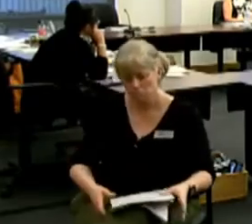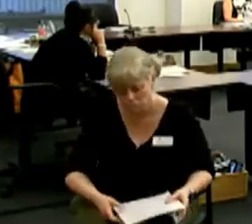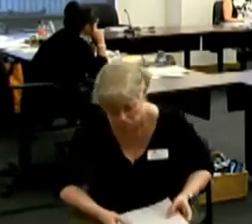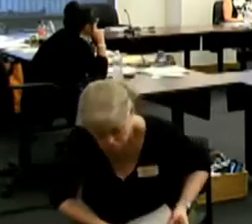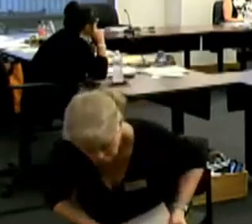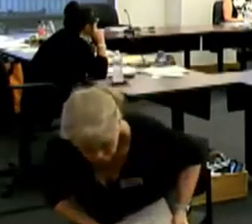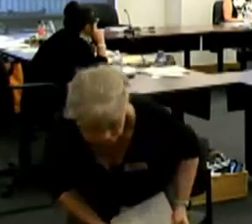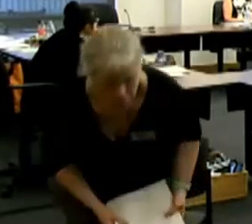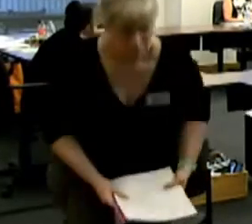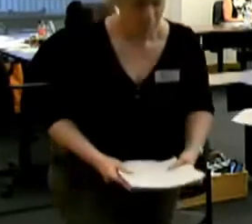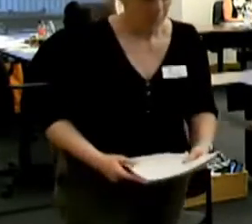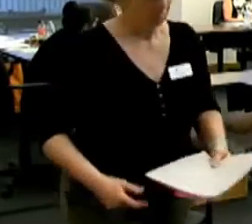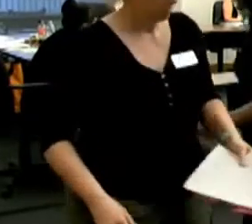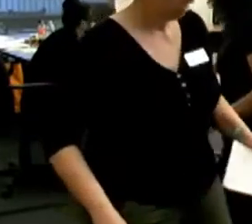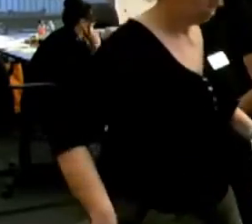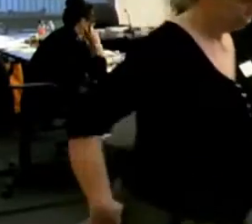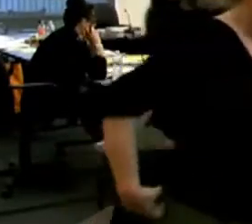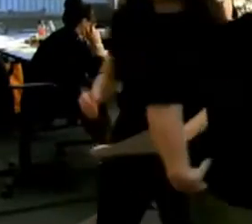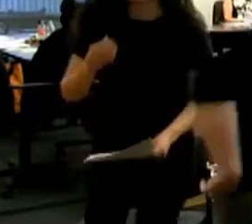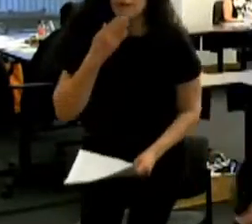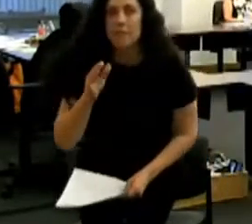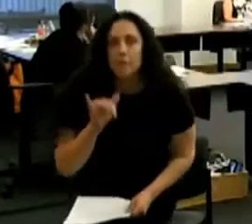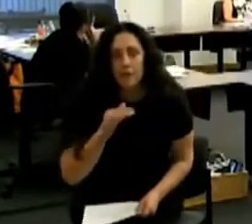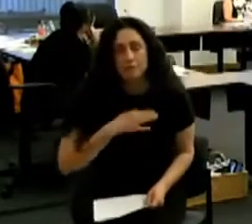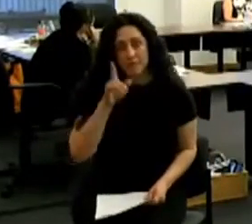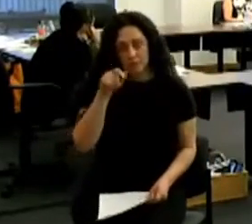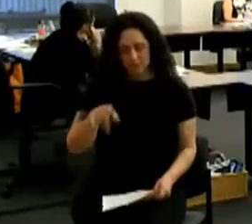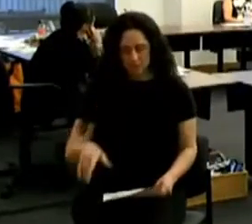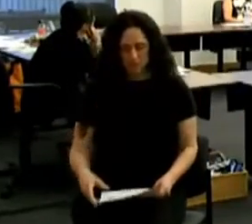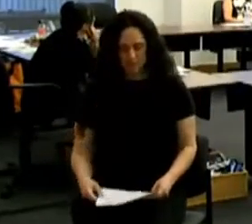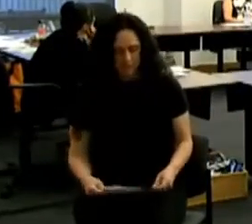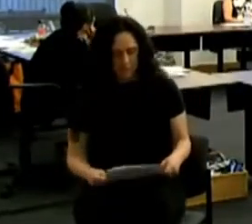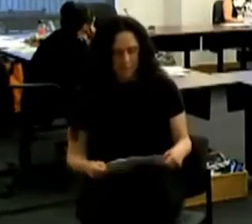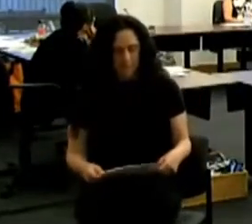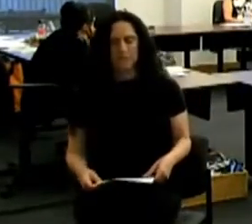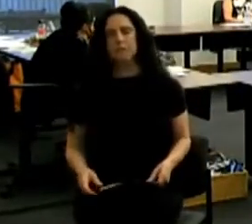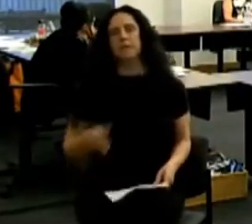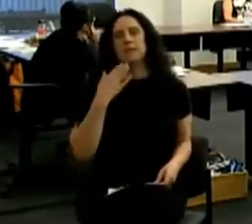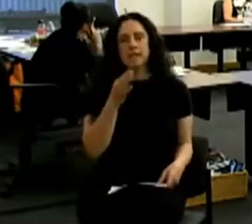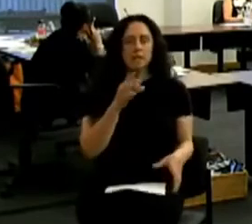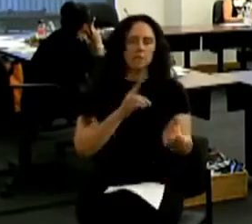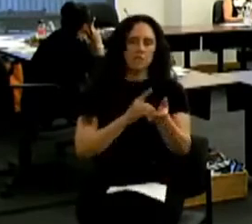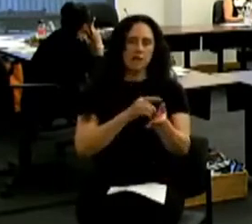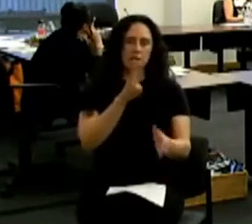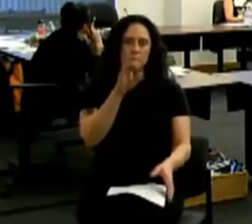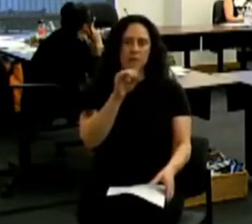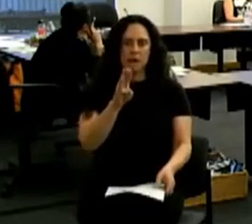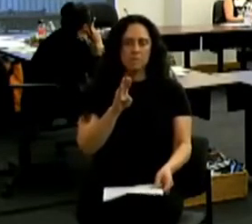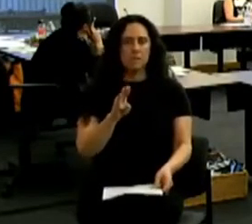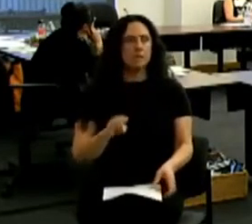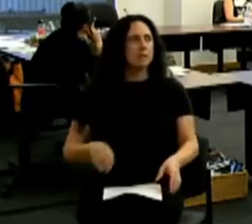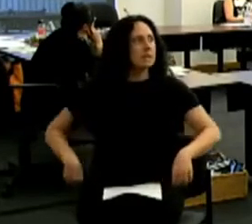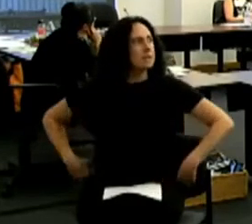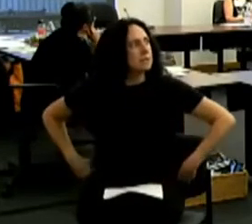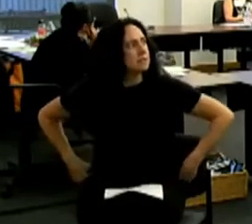Okay, thank you. That was my question. Thank you. Okay, thank you. Thank you, Dr. Bob. Thank